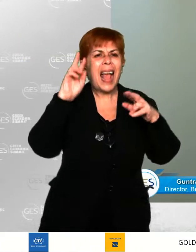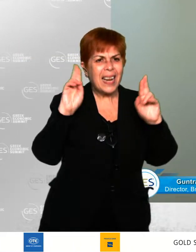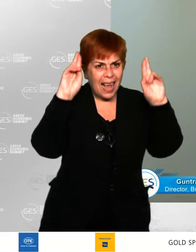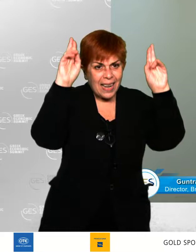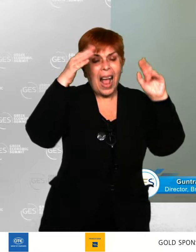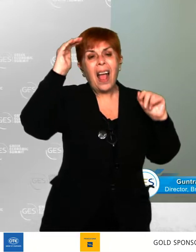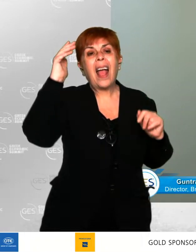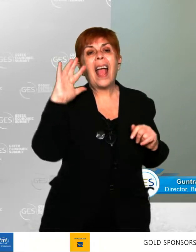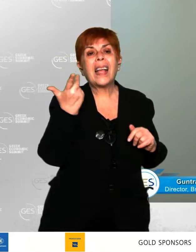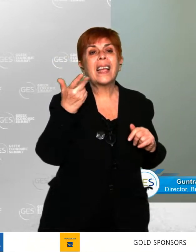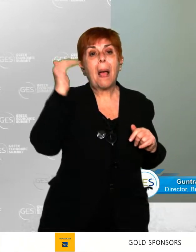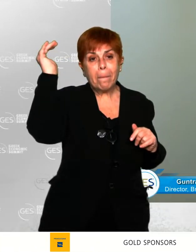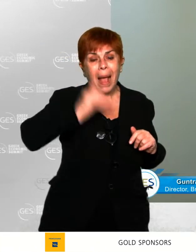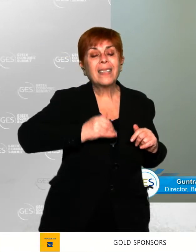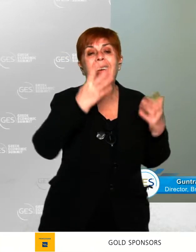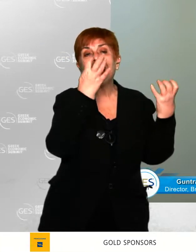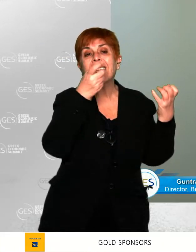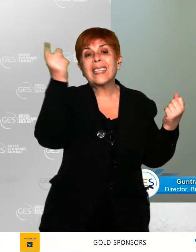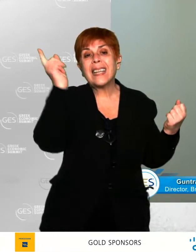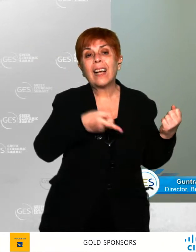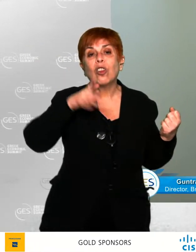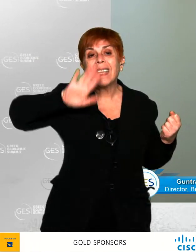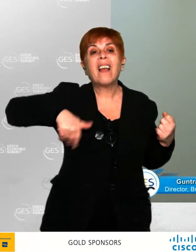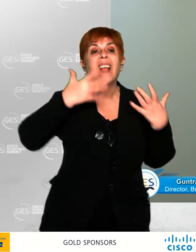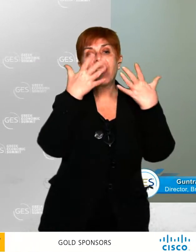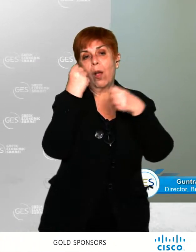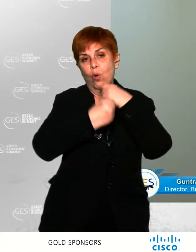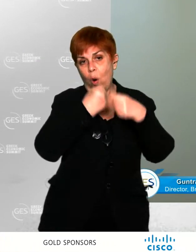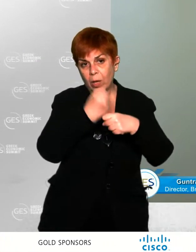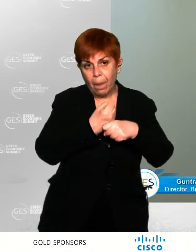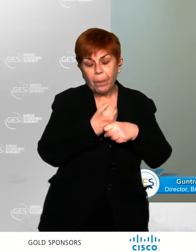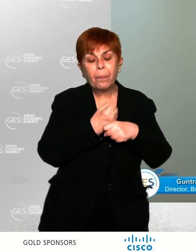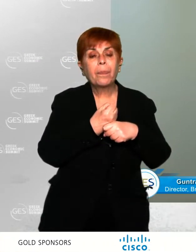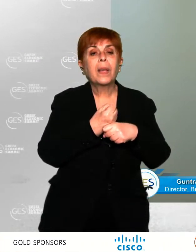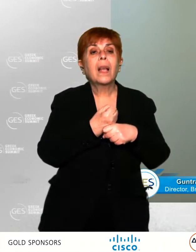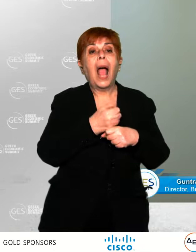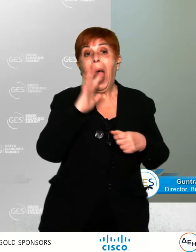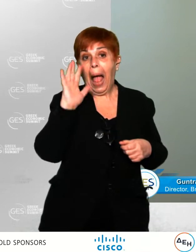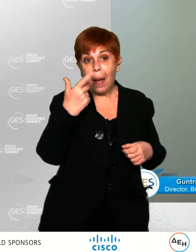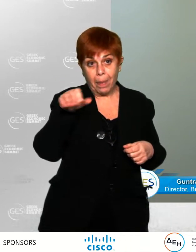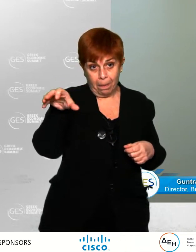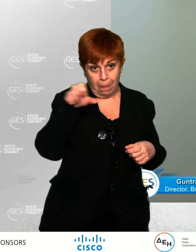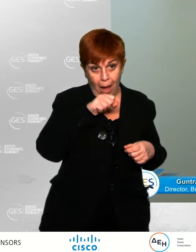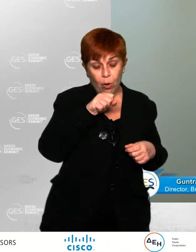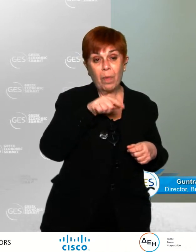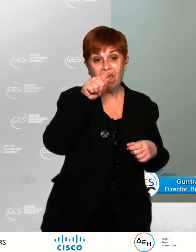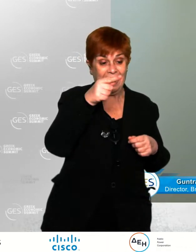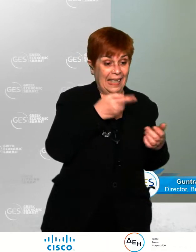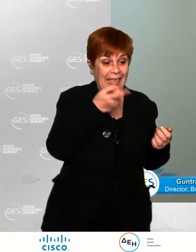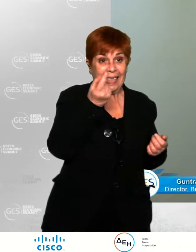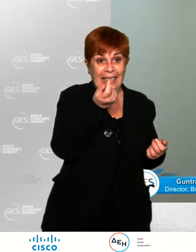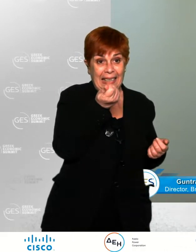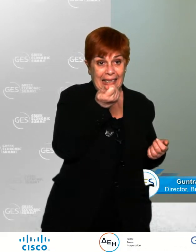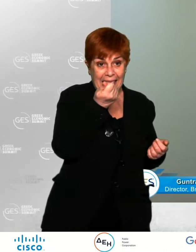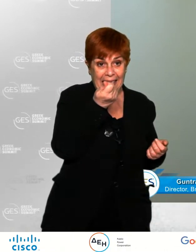decade, 90%. And if you take the unsubsidized price of